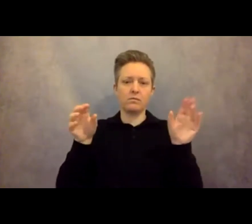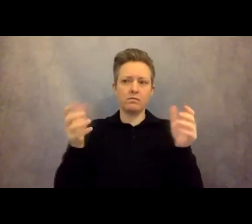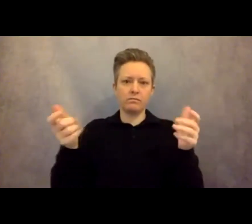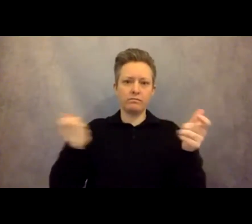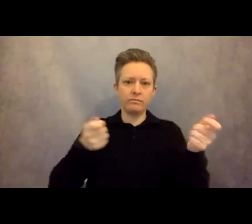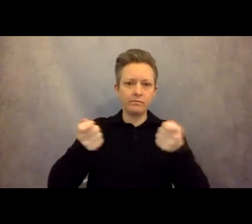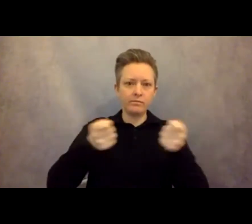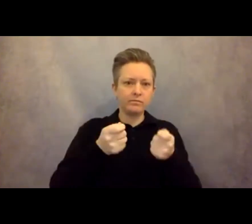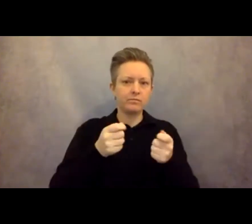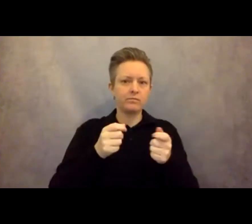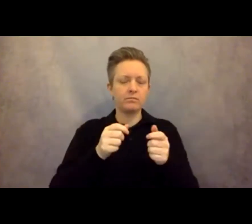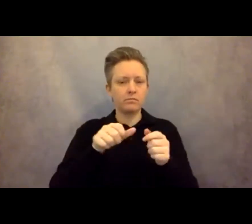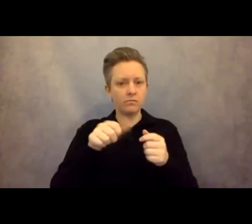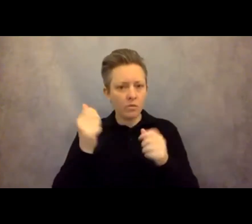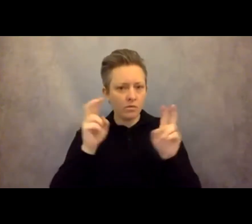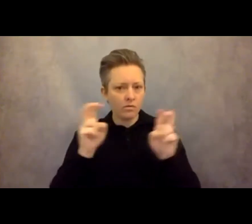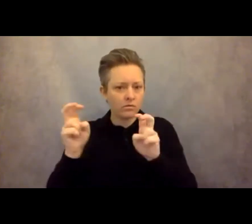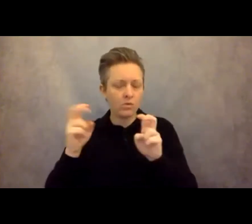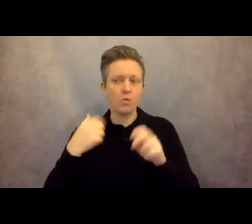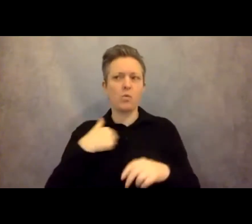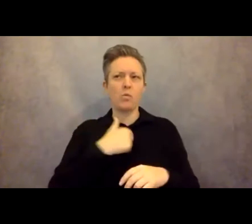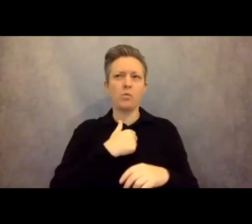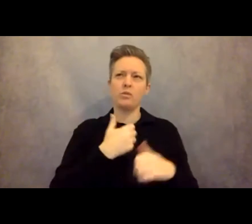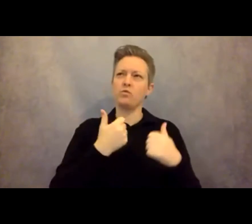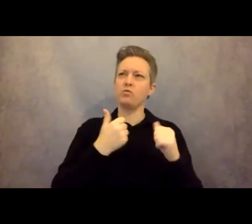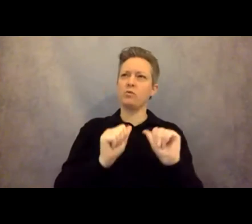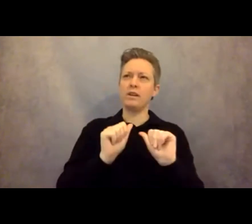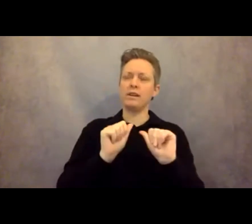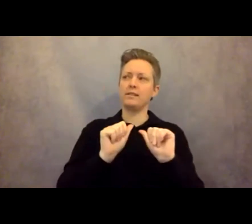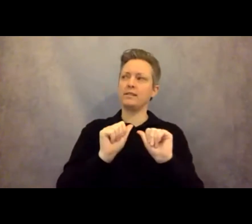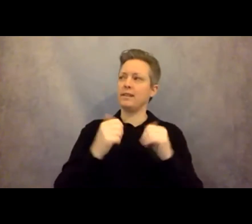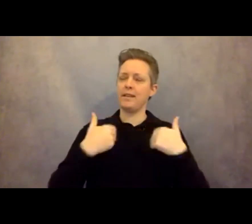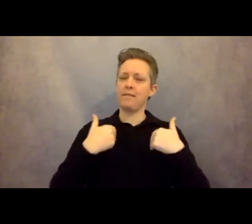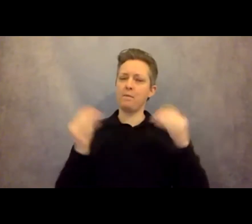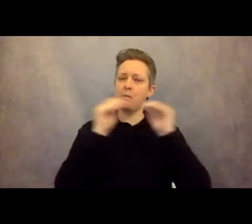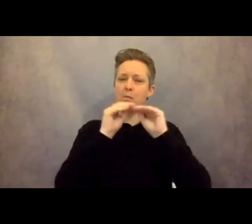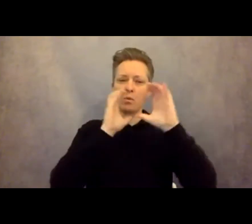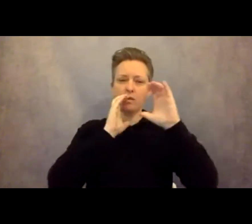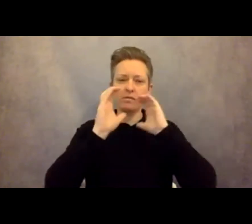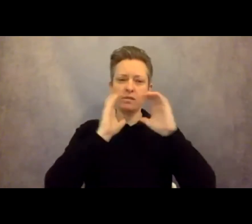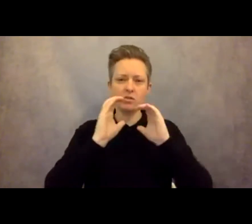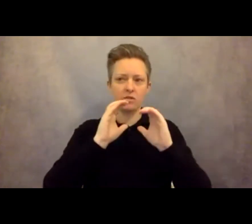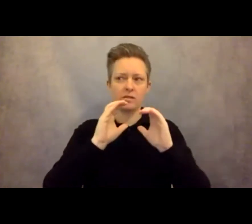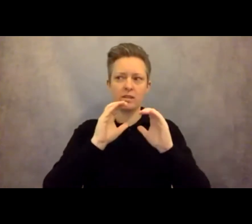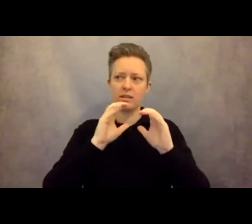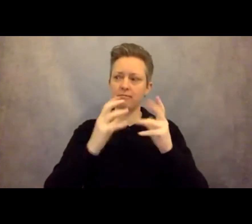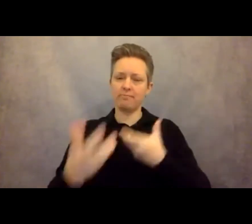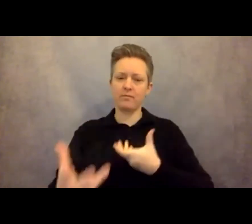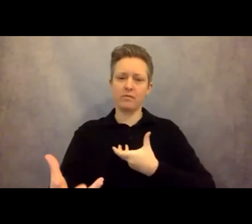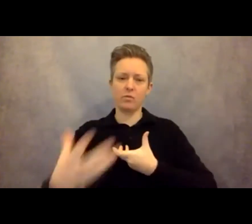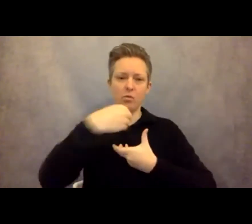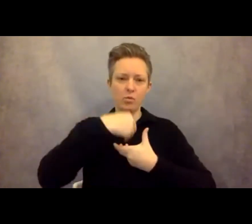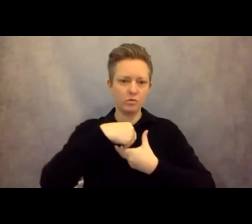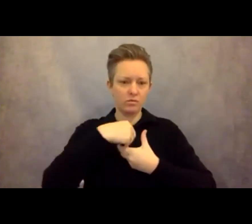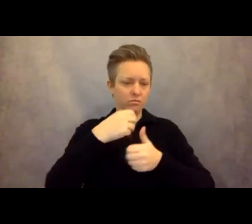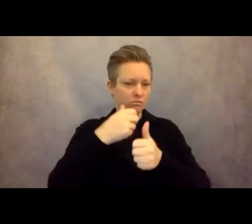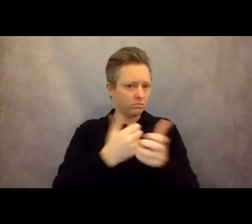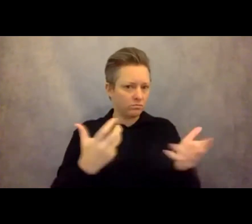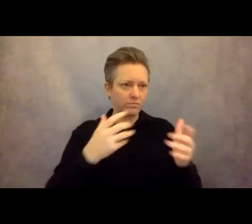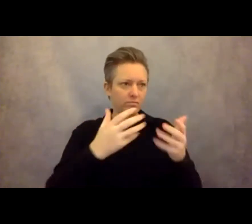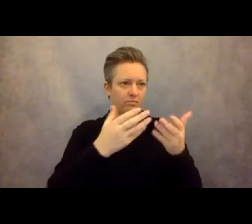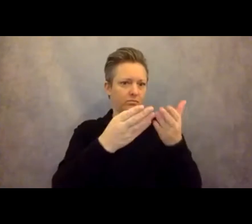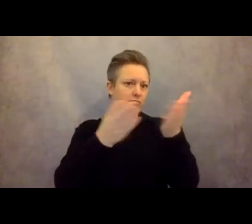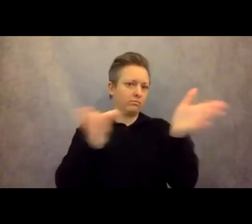engage in a conversation that is more holistic about all forms of domination and violence. And it is one of the things I think that as